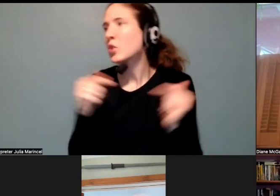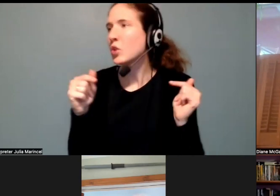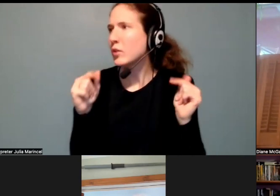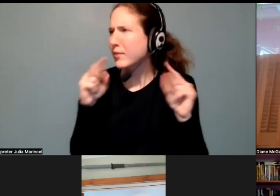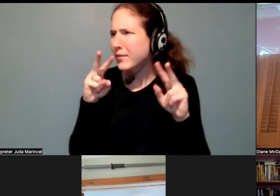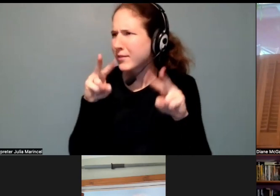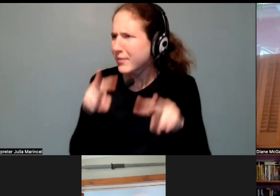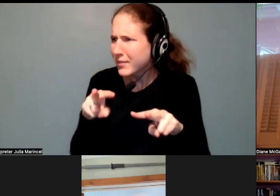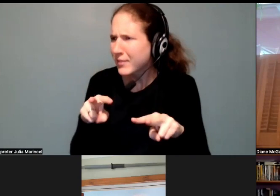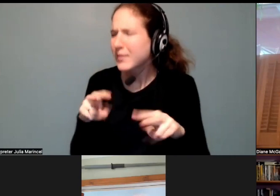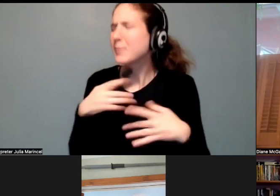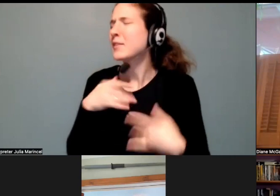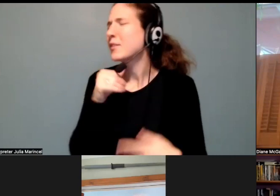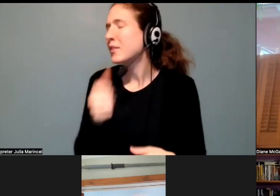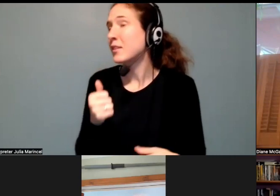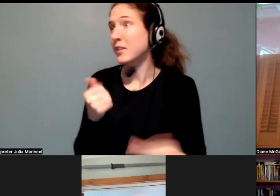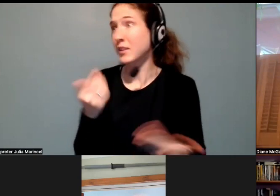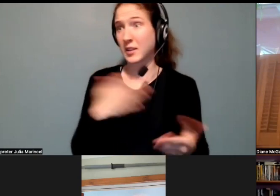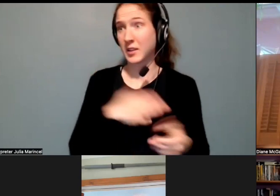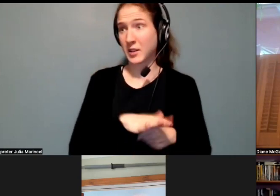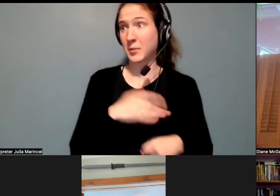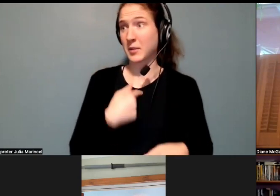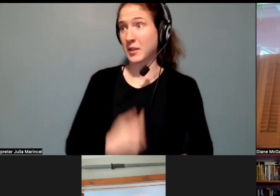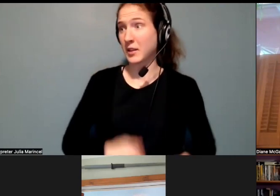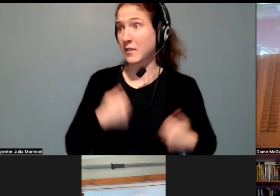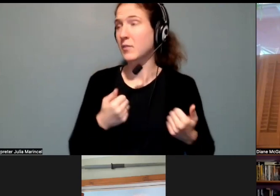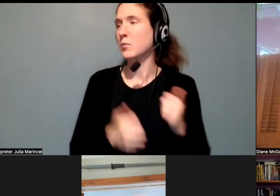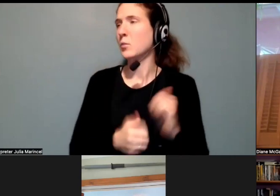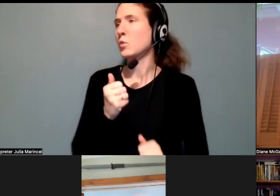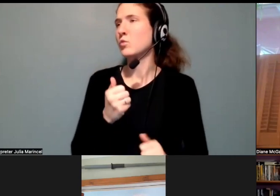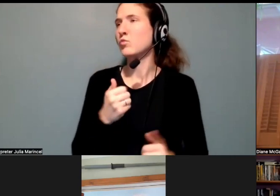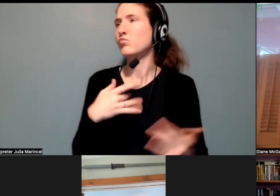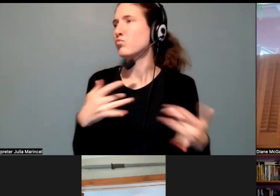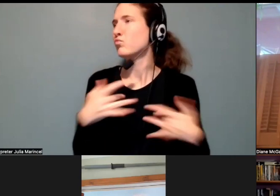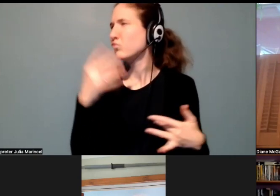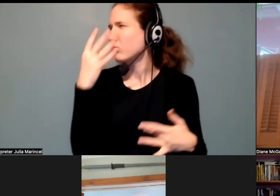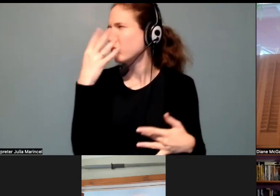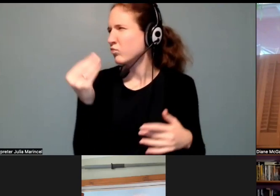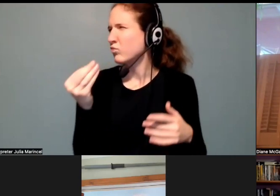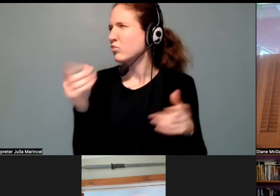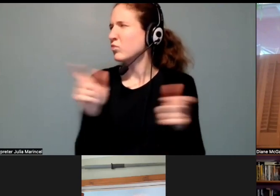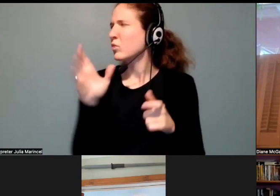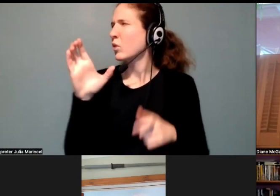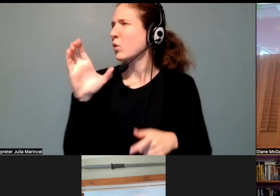whole thing about we've taken their territory by